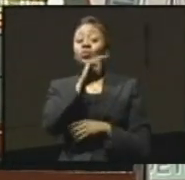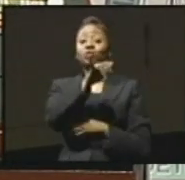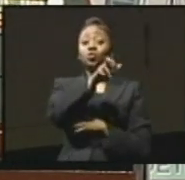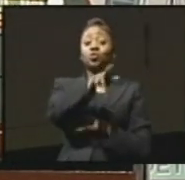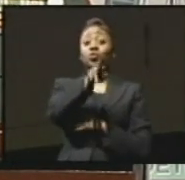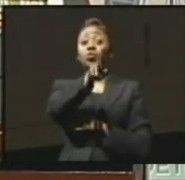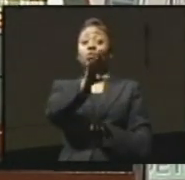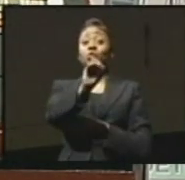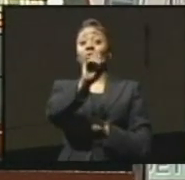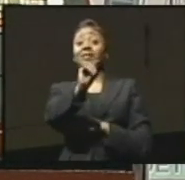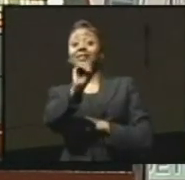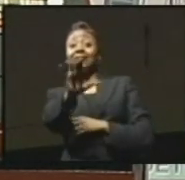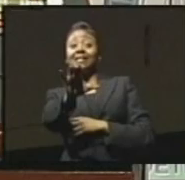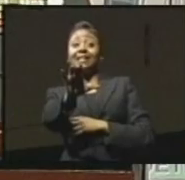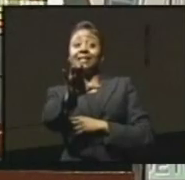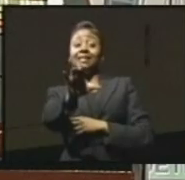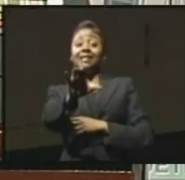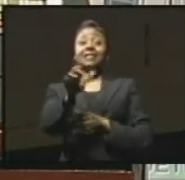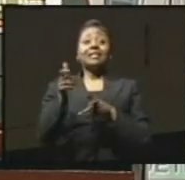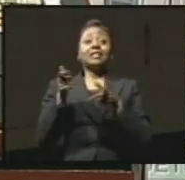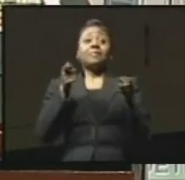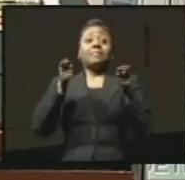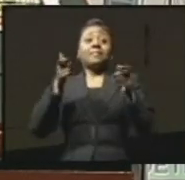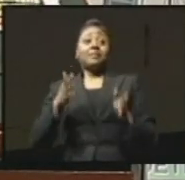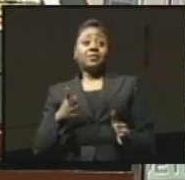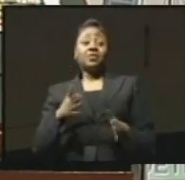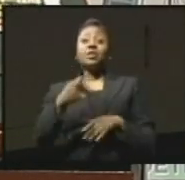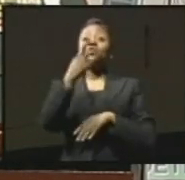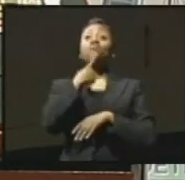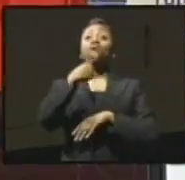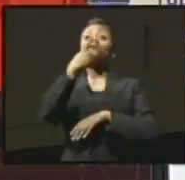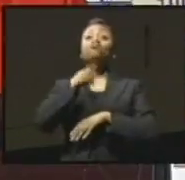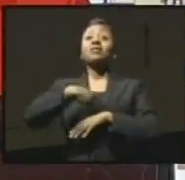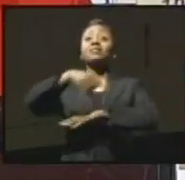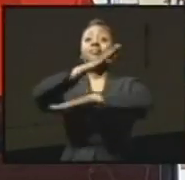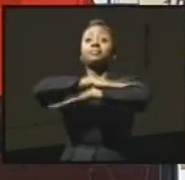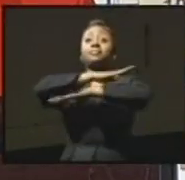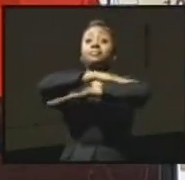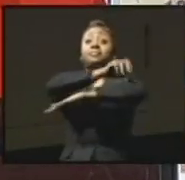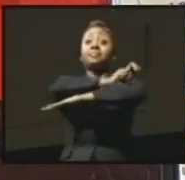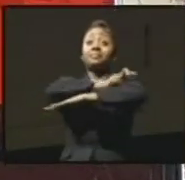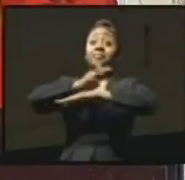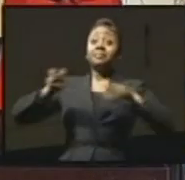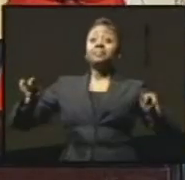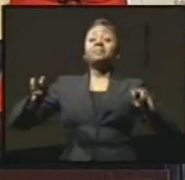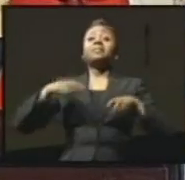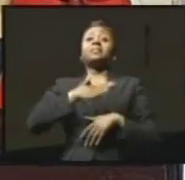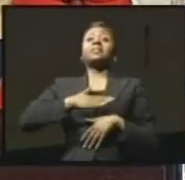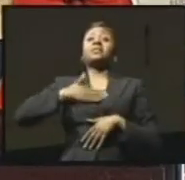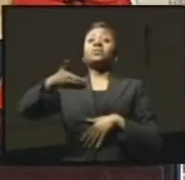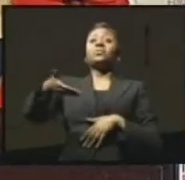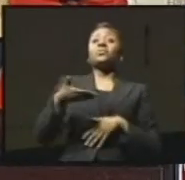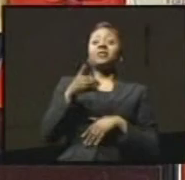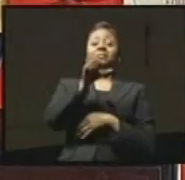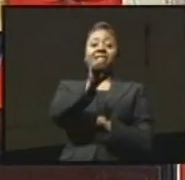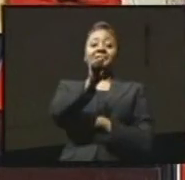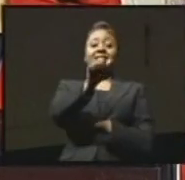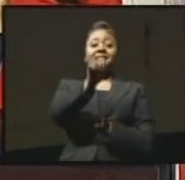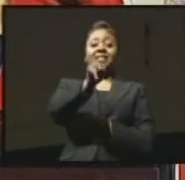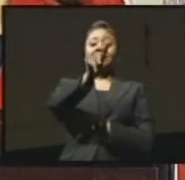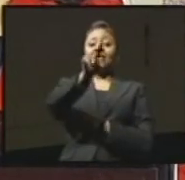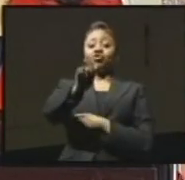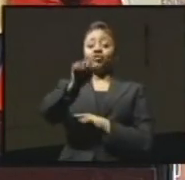ROTC Battalion Commander. And at the red dais, please welcome Ms. Sandra Ali,